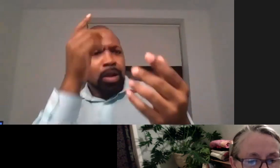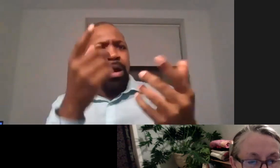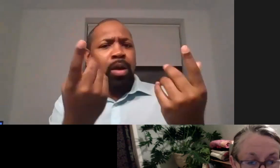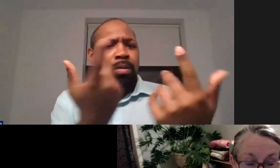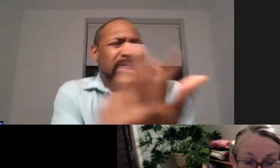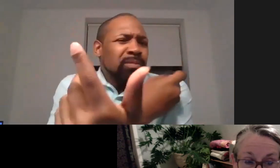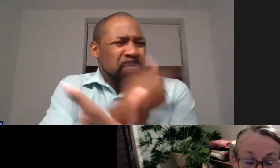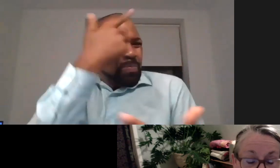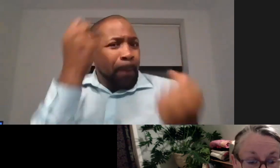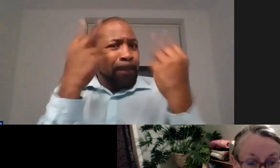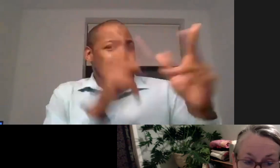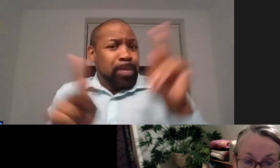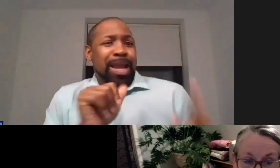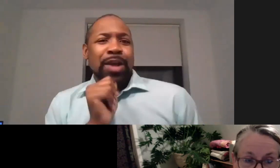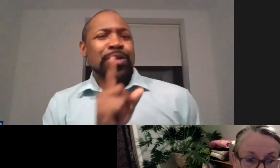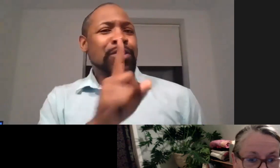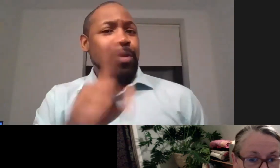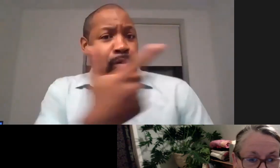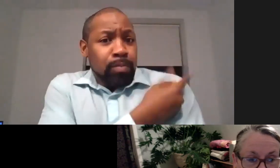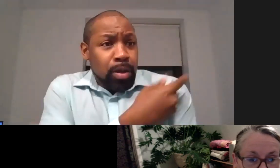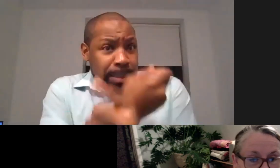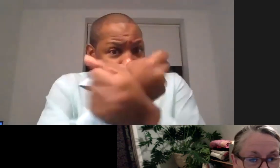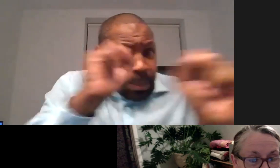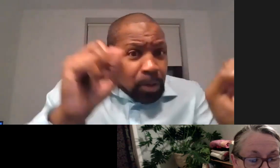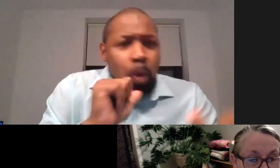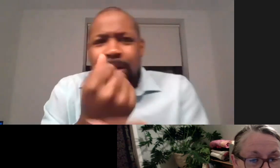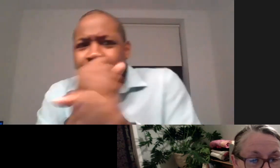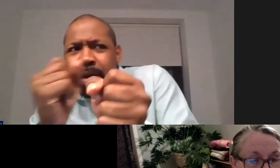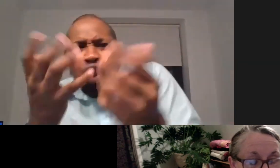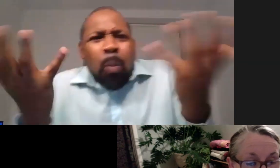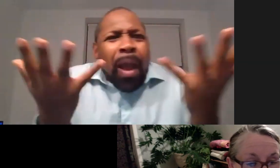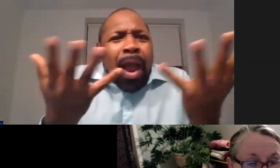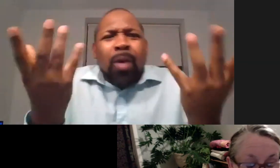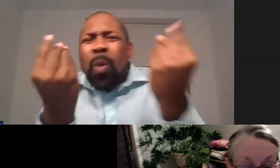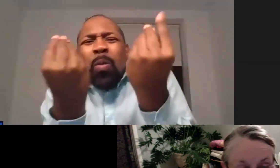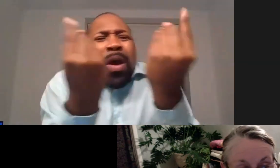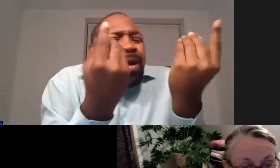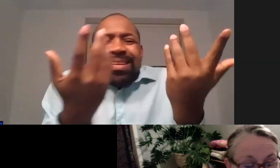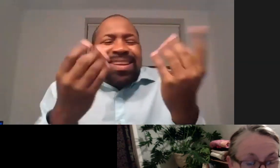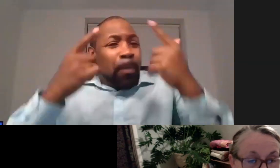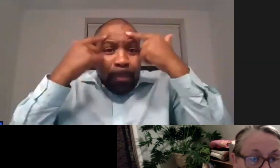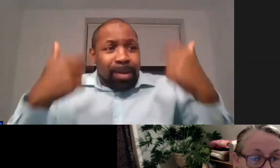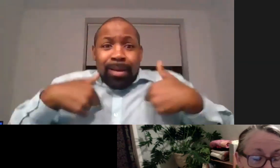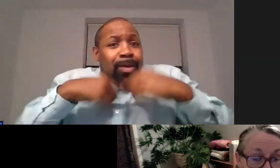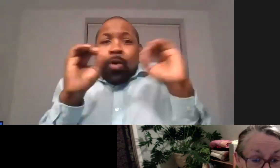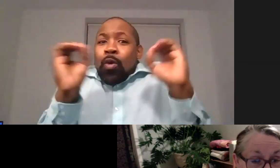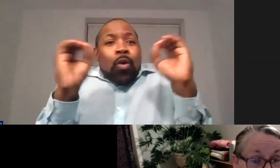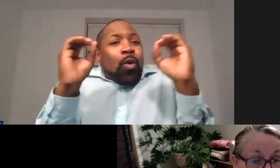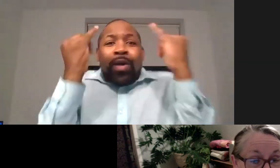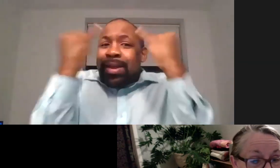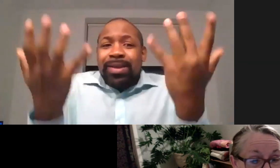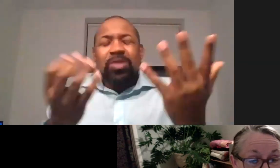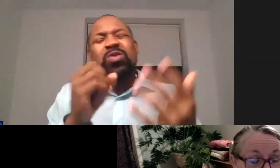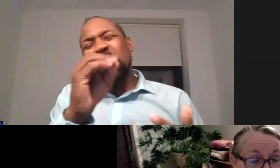need satisfaction. We need better information because a lot of people don't even know whether it's safe, where to get